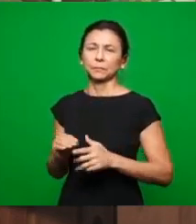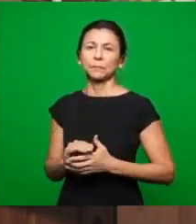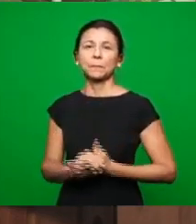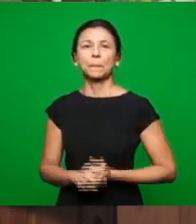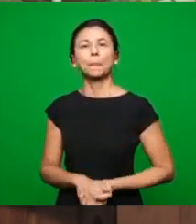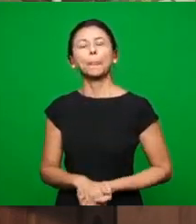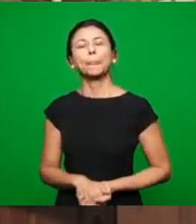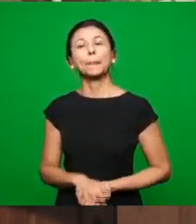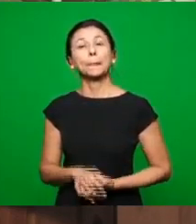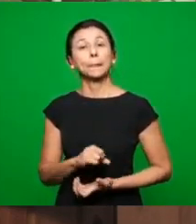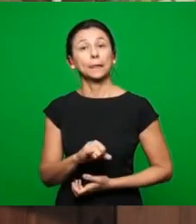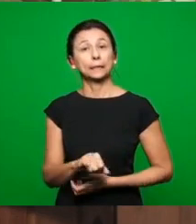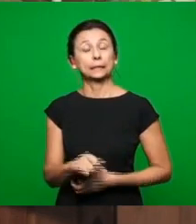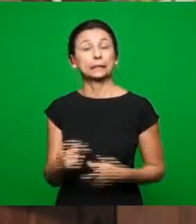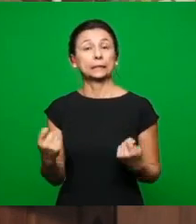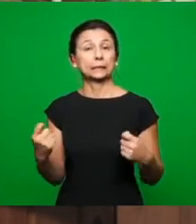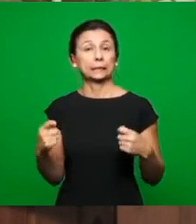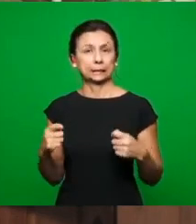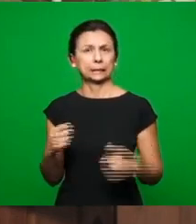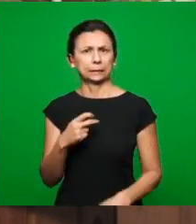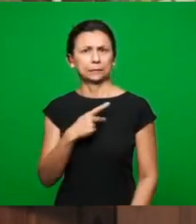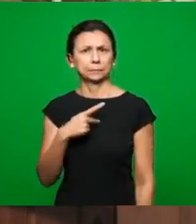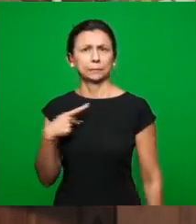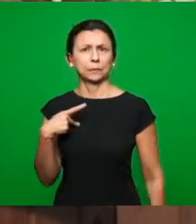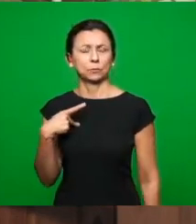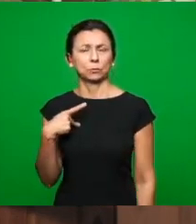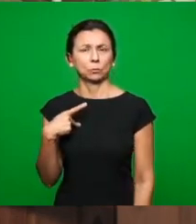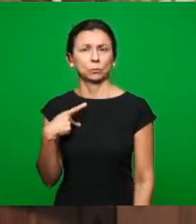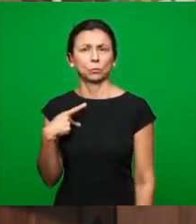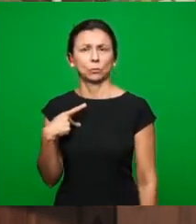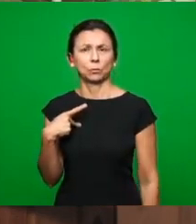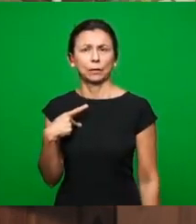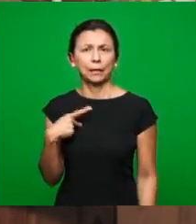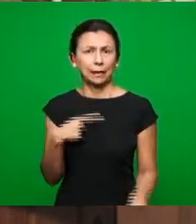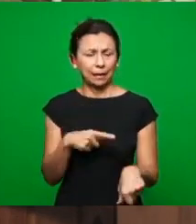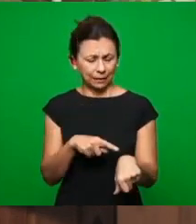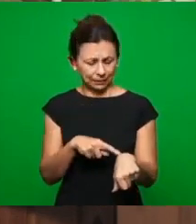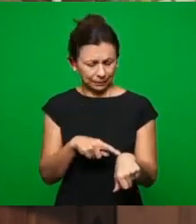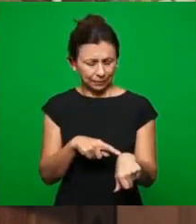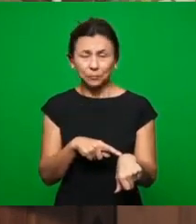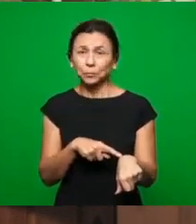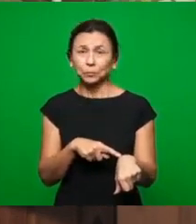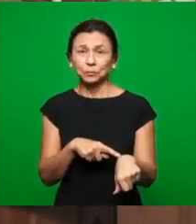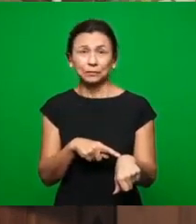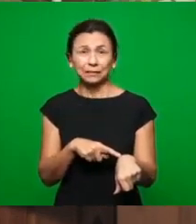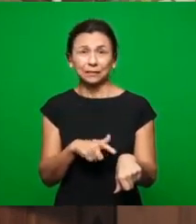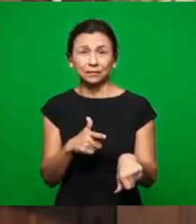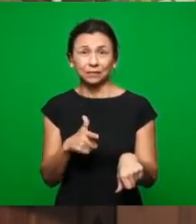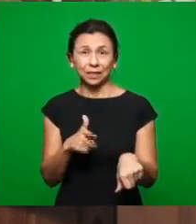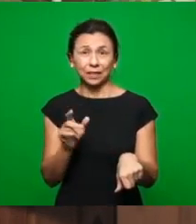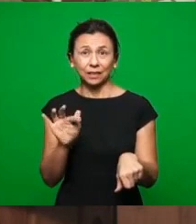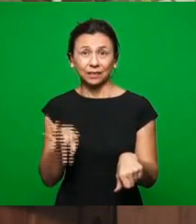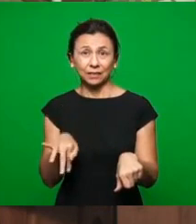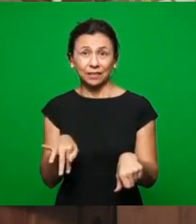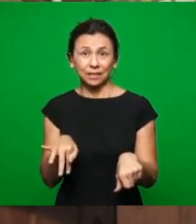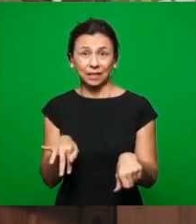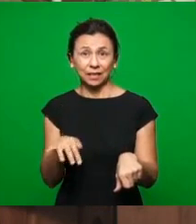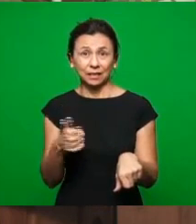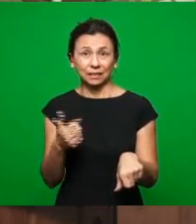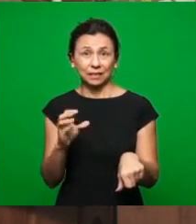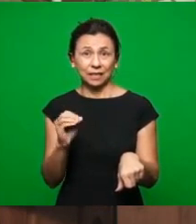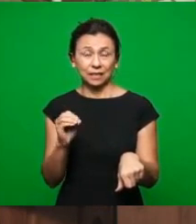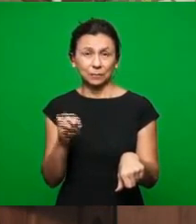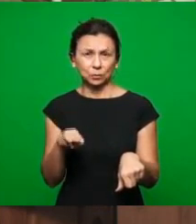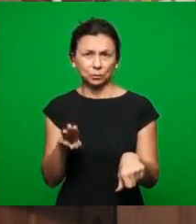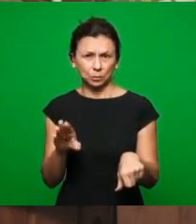They can use as reference for their message tonight. If it is necessary, the pastor. If you didn't have time, there is only 10 minutes left.